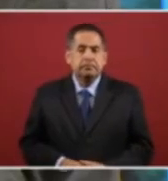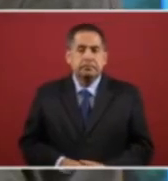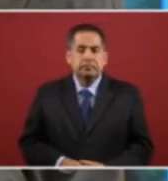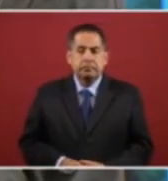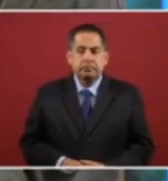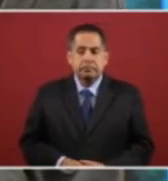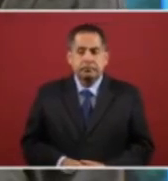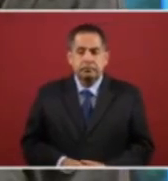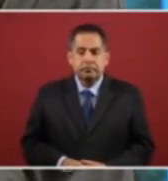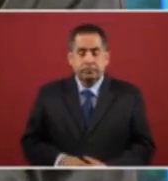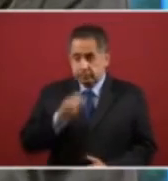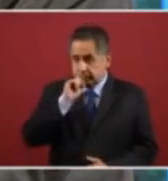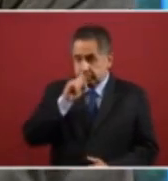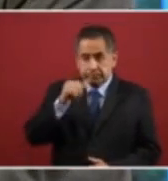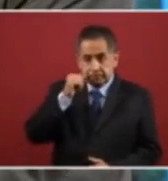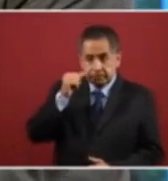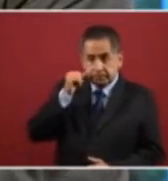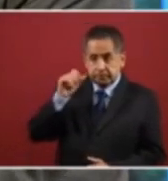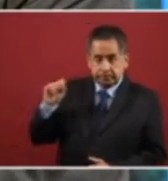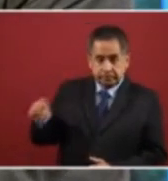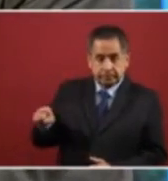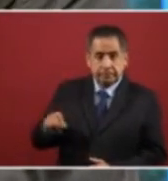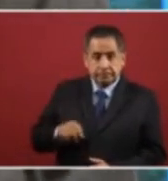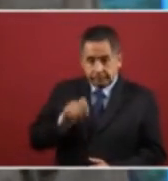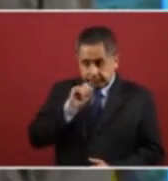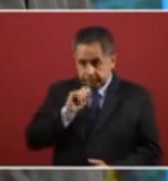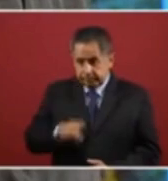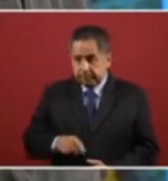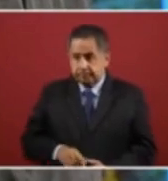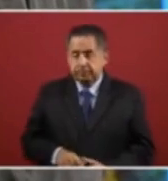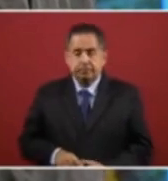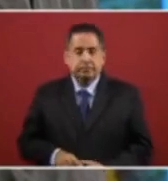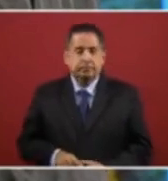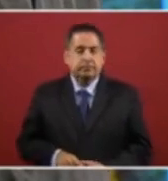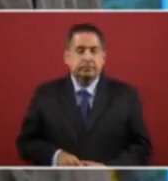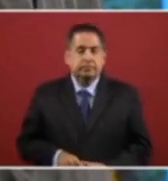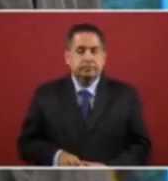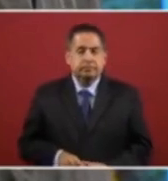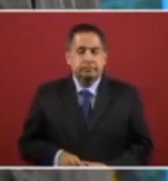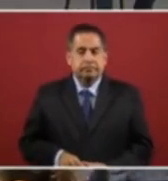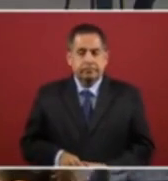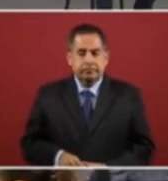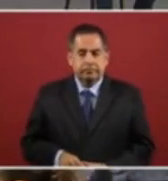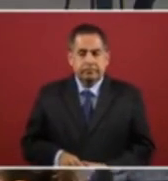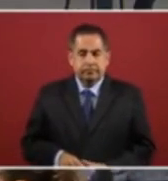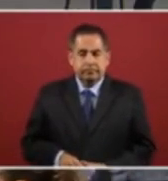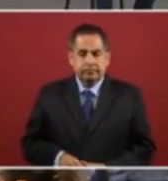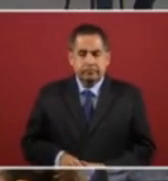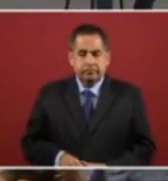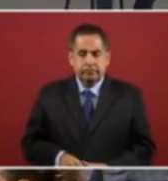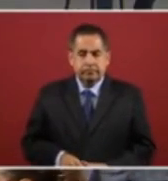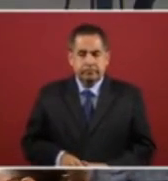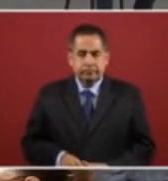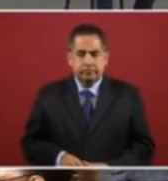There's that picture that happened yesterday also. They were carrying the tanks, the gas tanks.